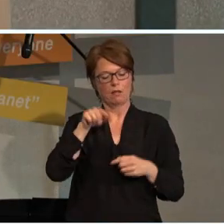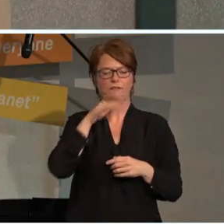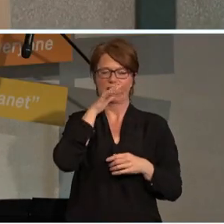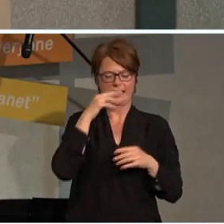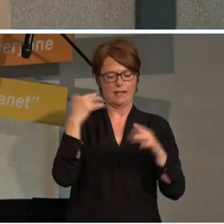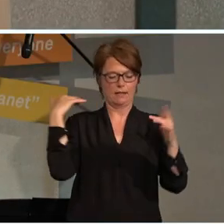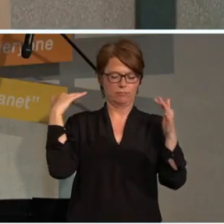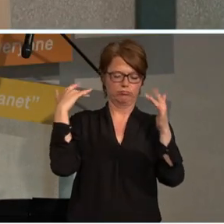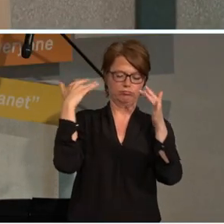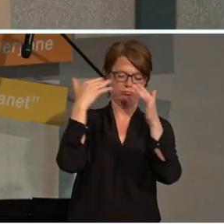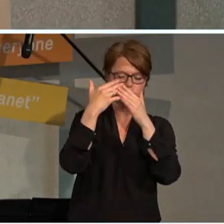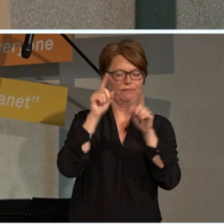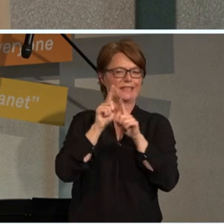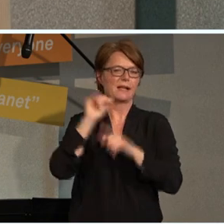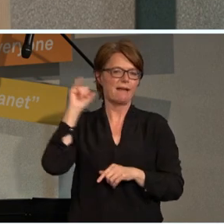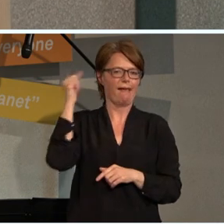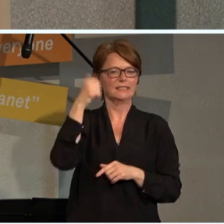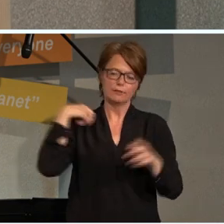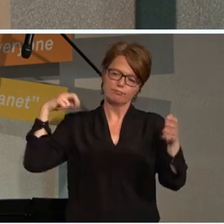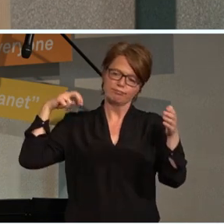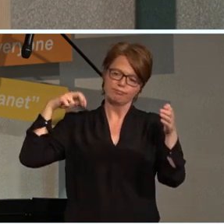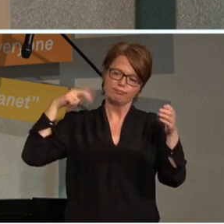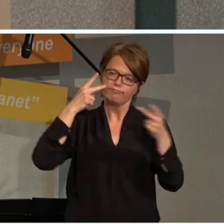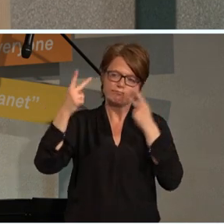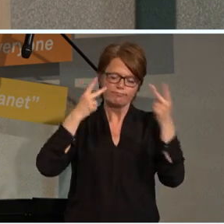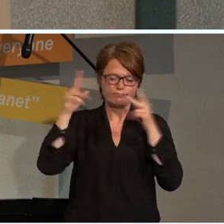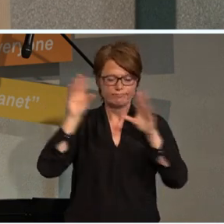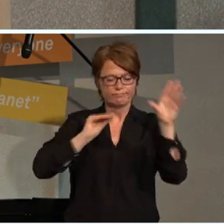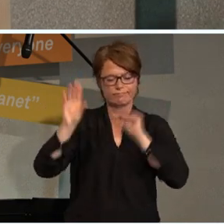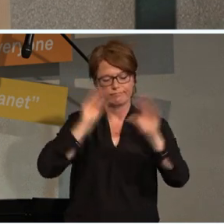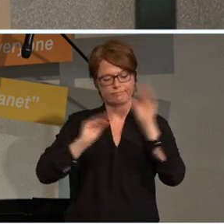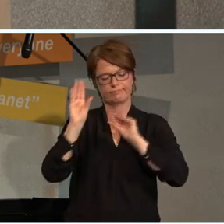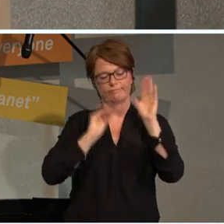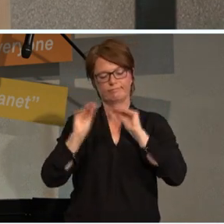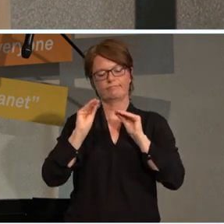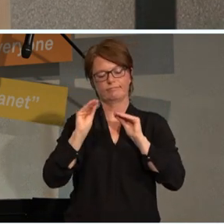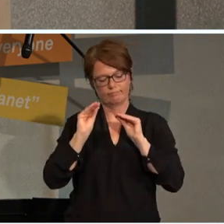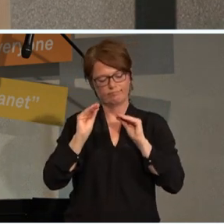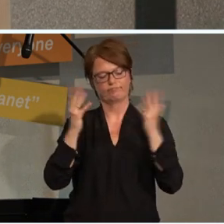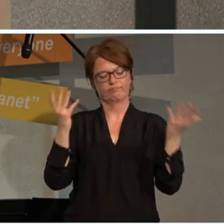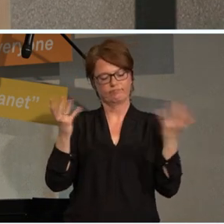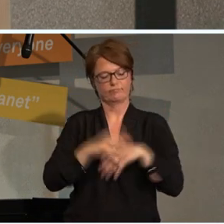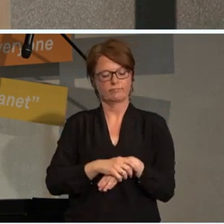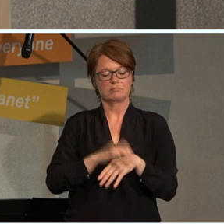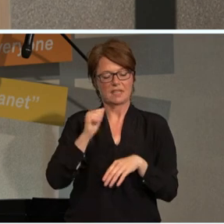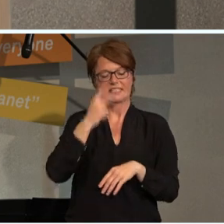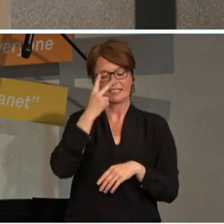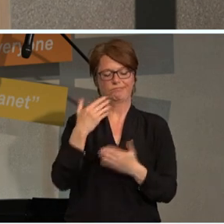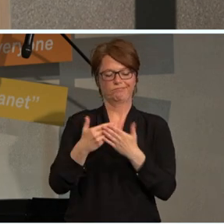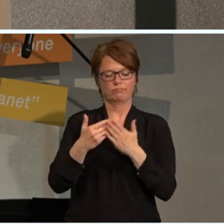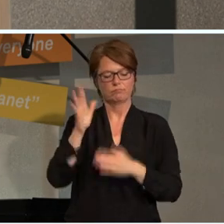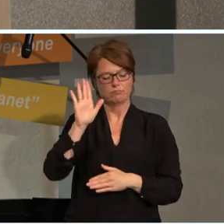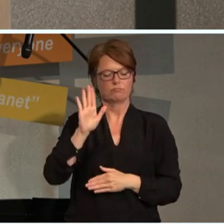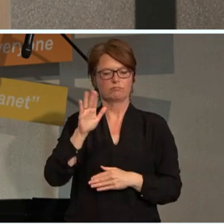are confronted with this in our justice struggles, from climate protection to the euphemism of